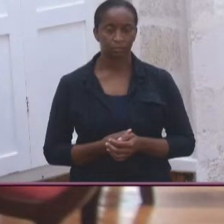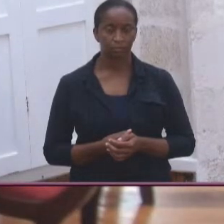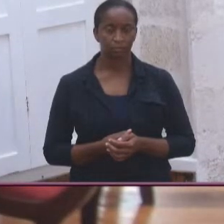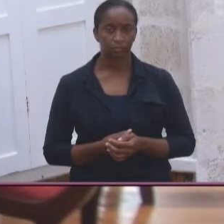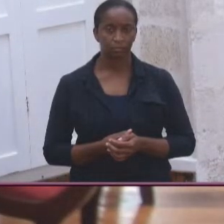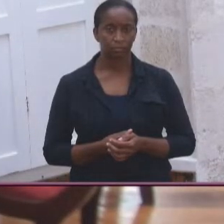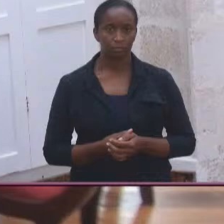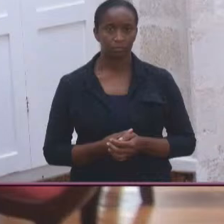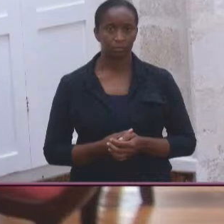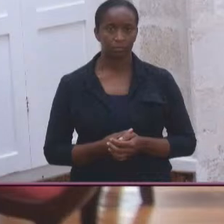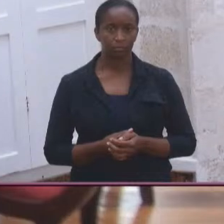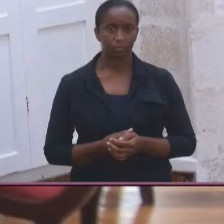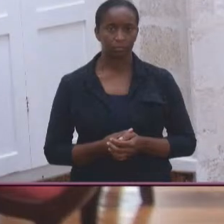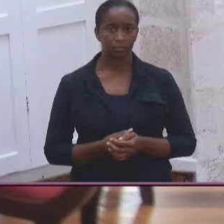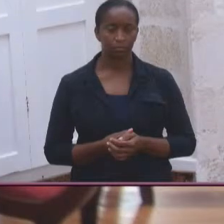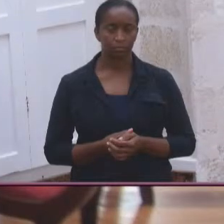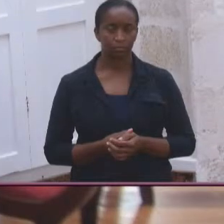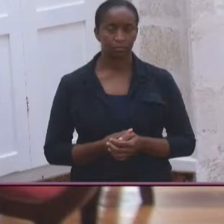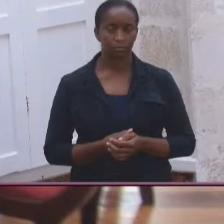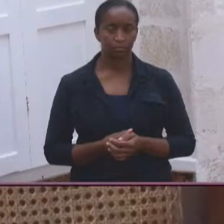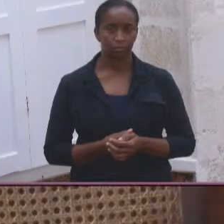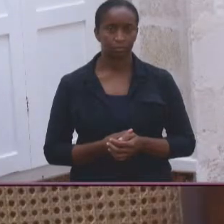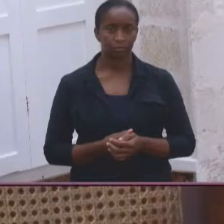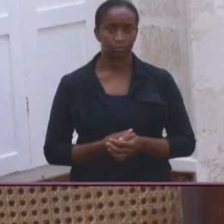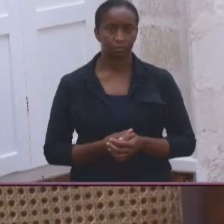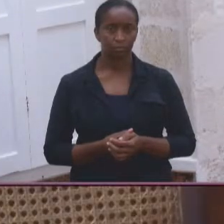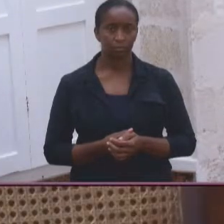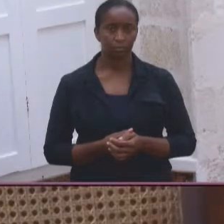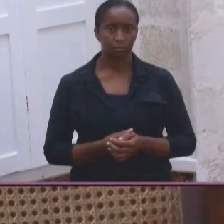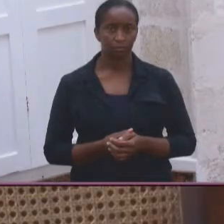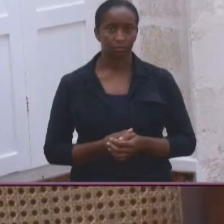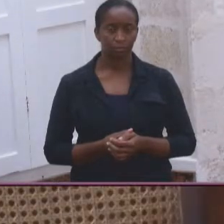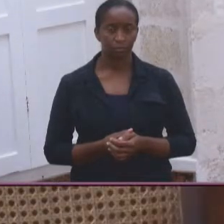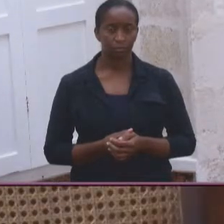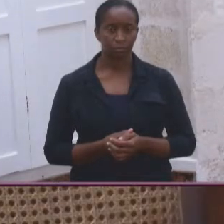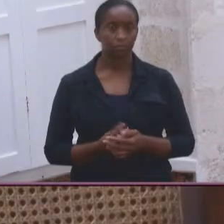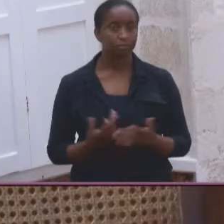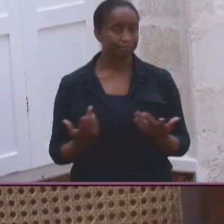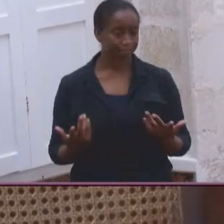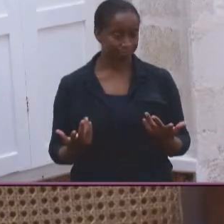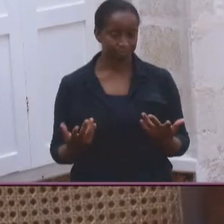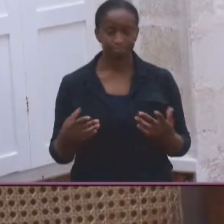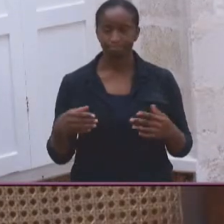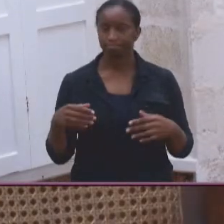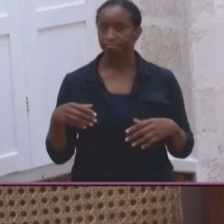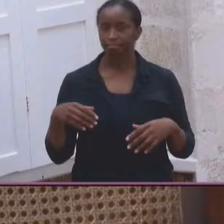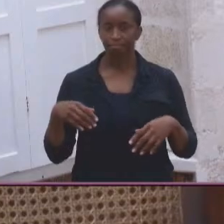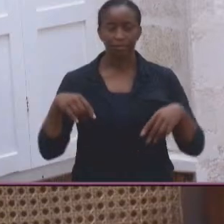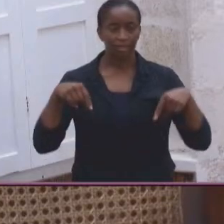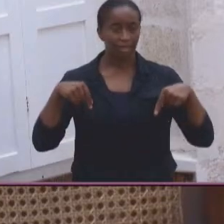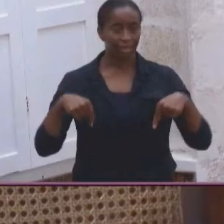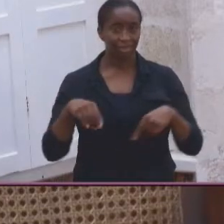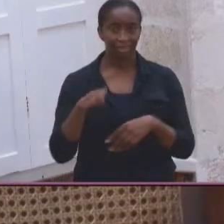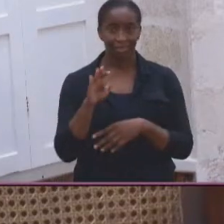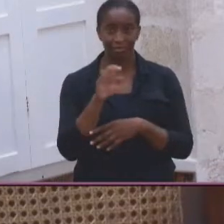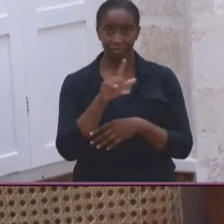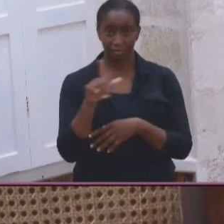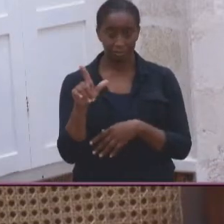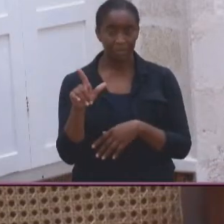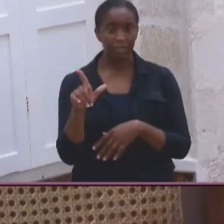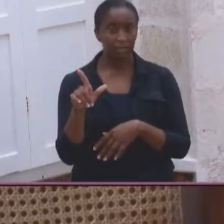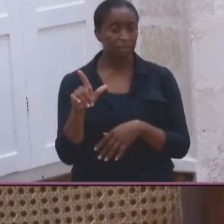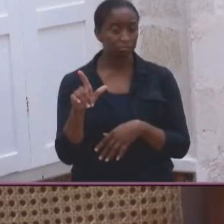First of all, at the outset, I would like to be absolutely clear that I am fully in support of this bill. With regards